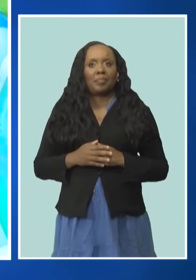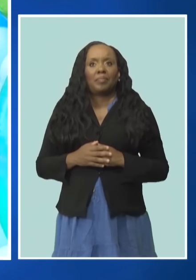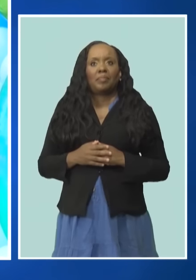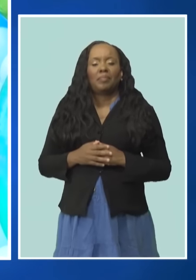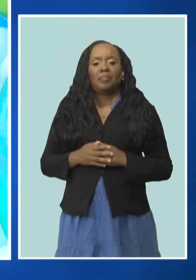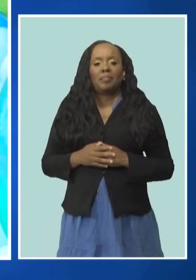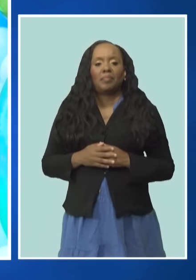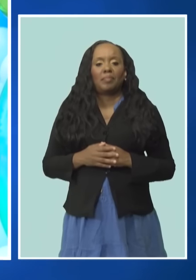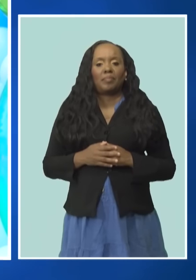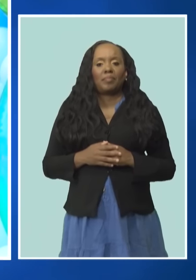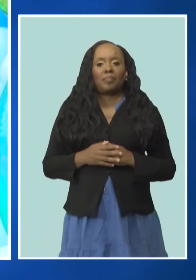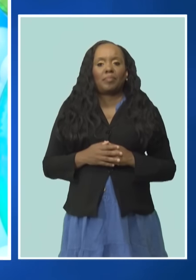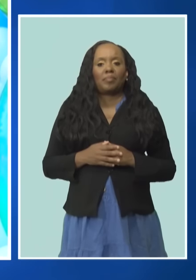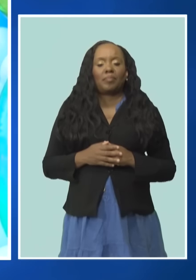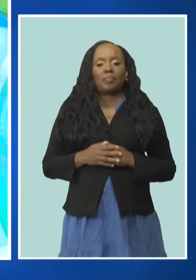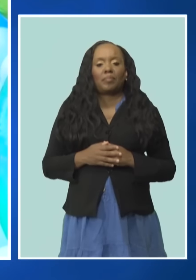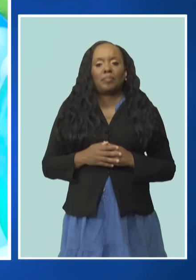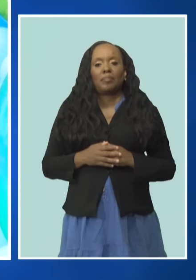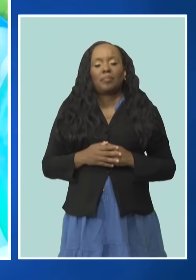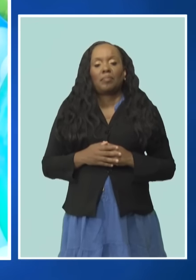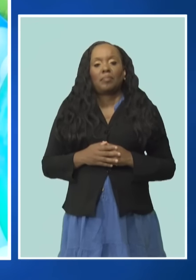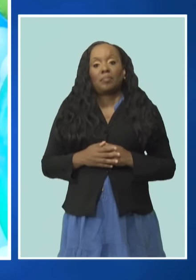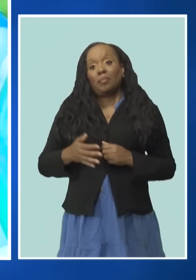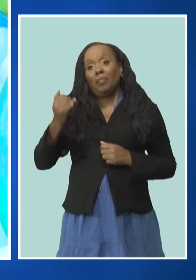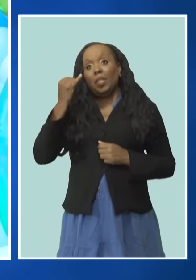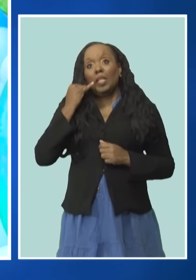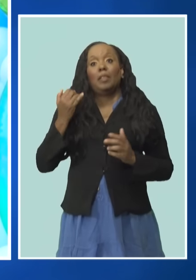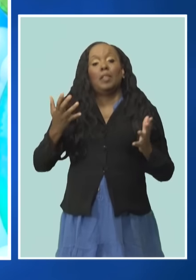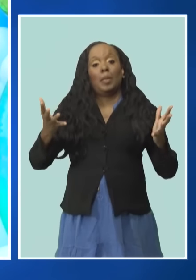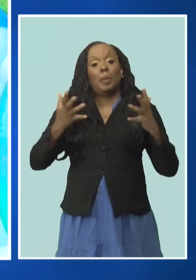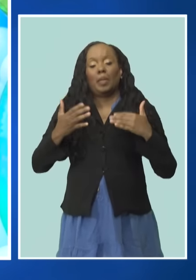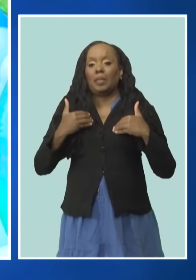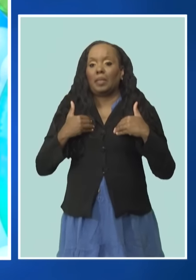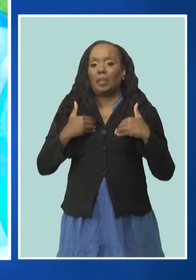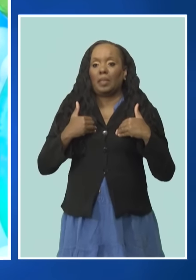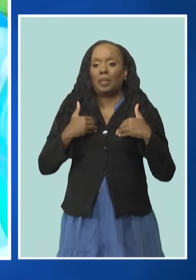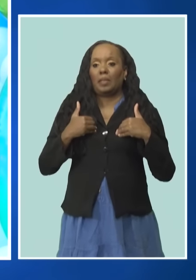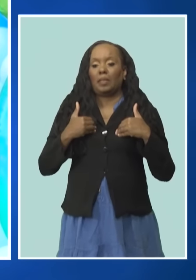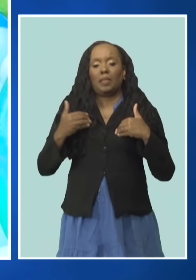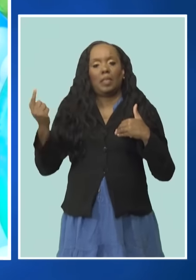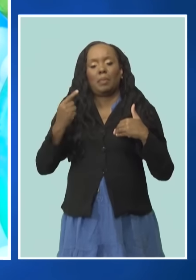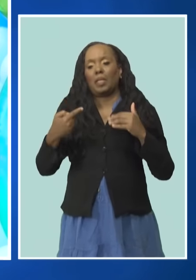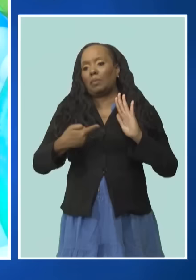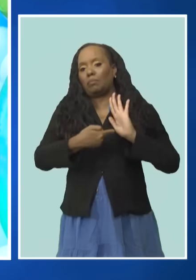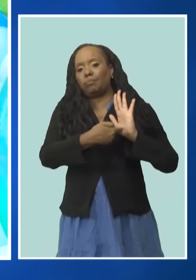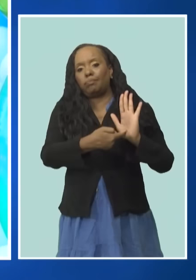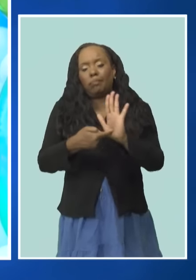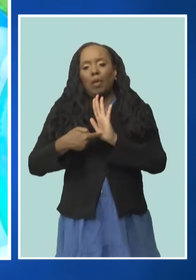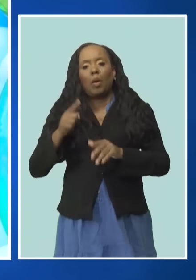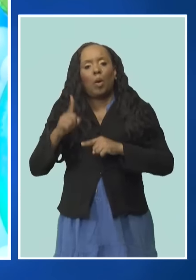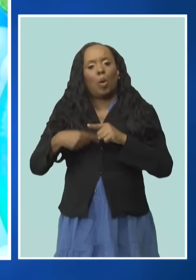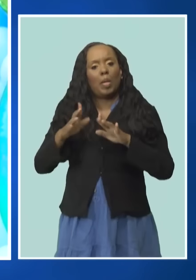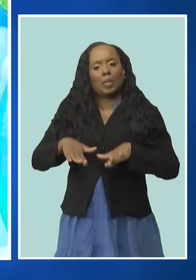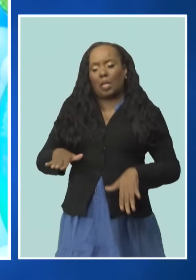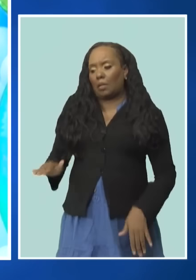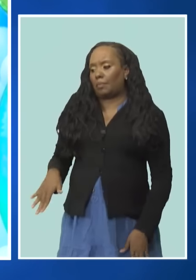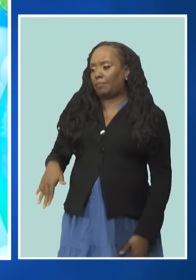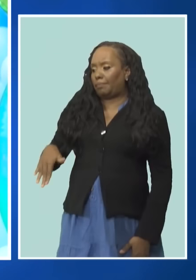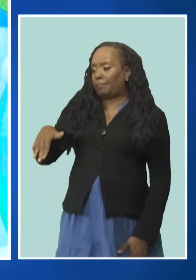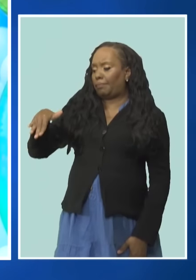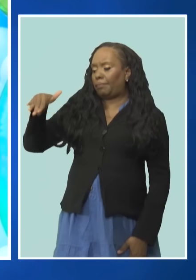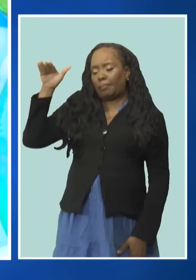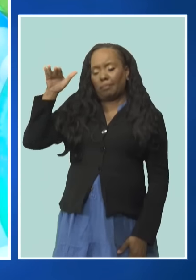a sector that continues to be at the forefront of our development, all of our children, who then go on to be adolescents, who go on to be adults,